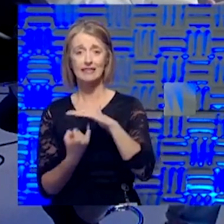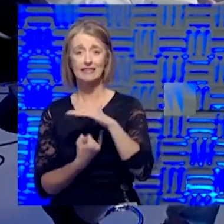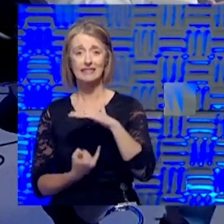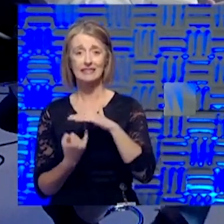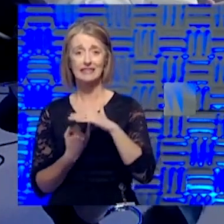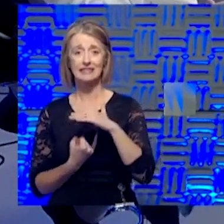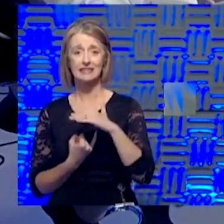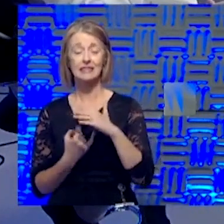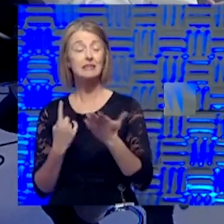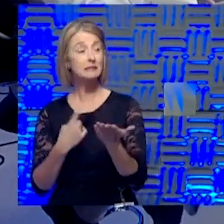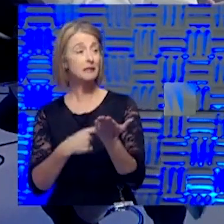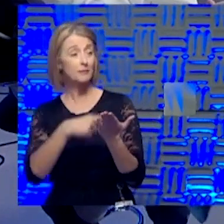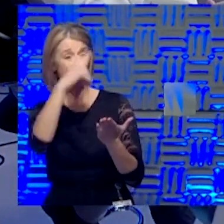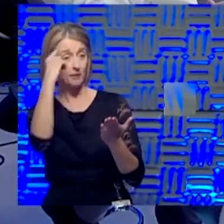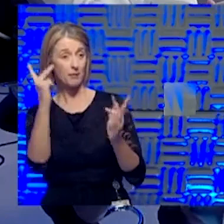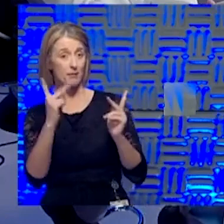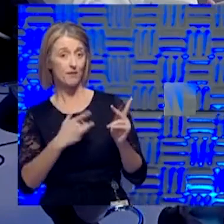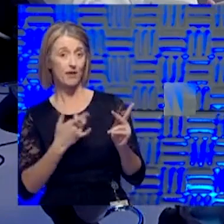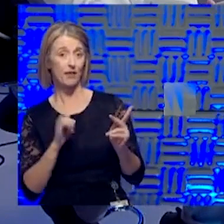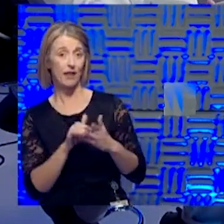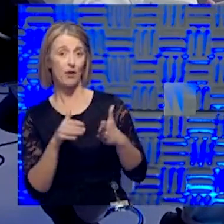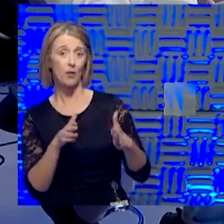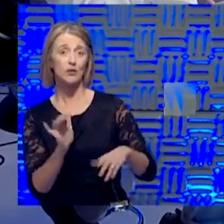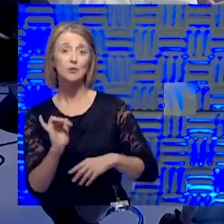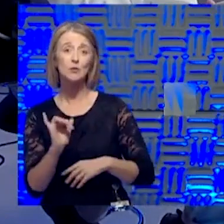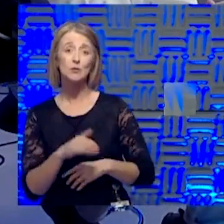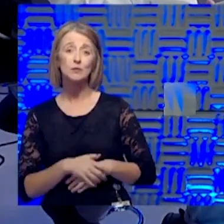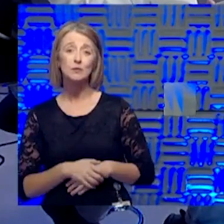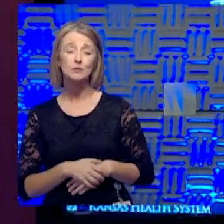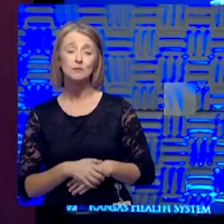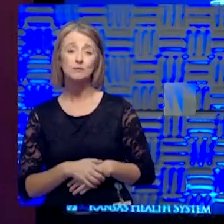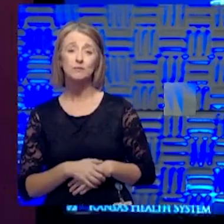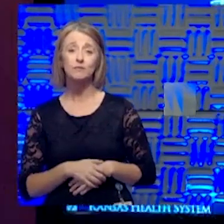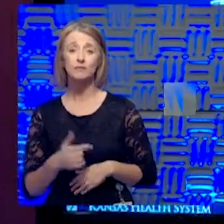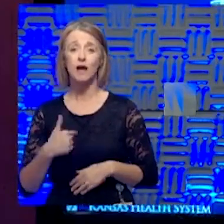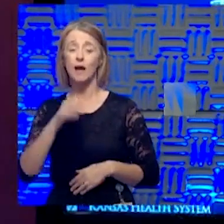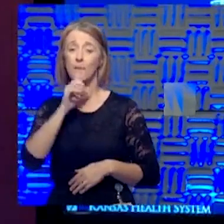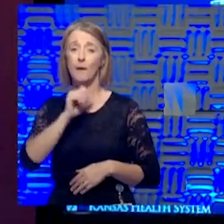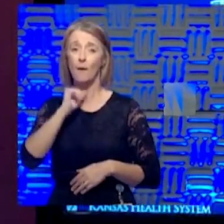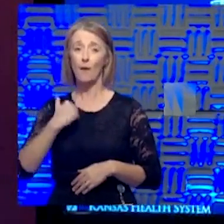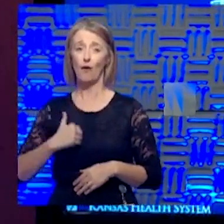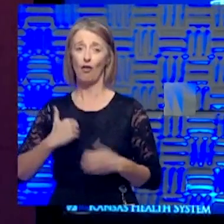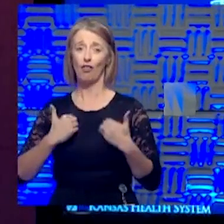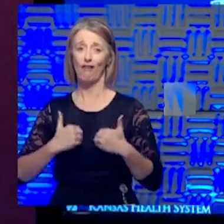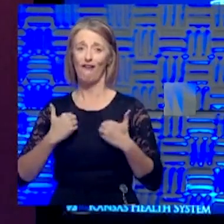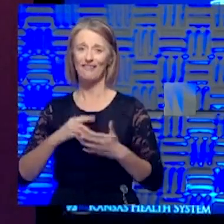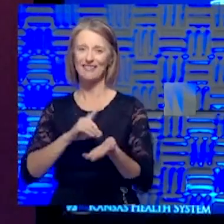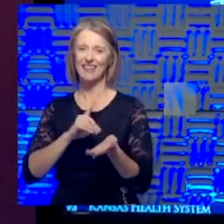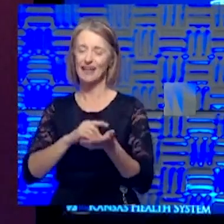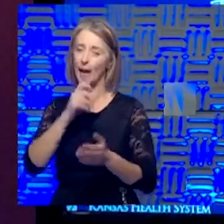what our African American community does feel a lot of times. You know, I'm an old lung doctor. I'm old now officially.